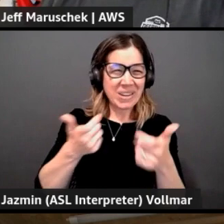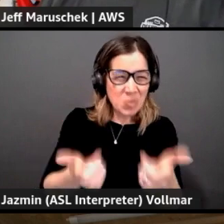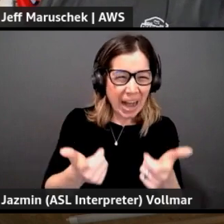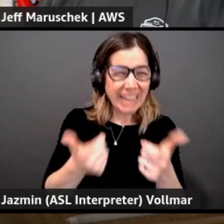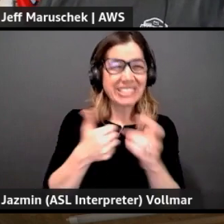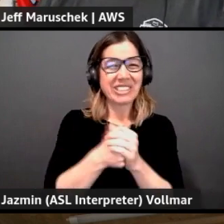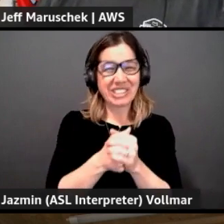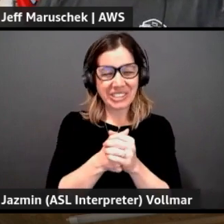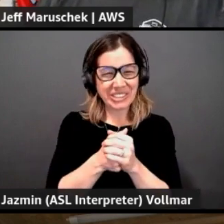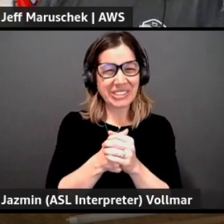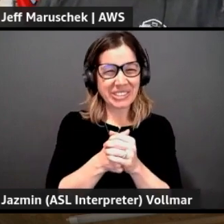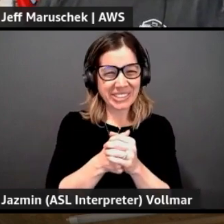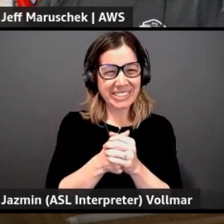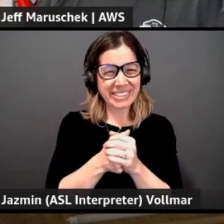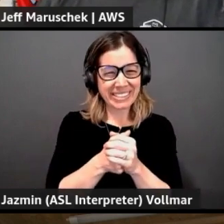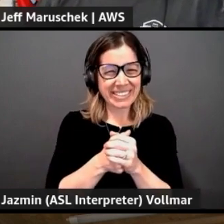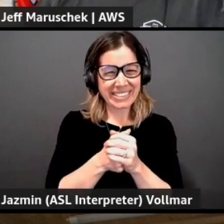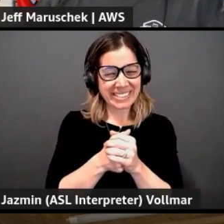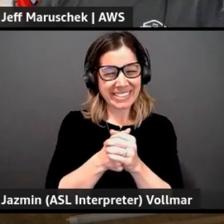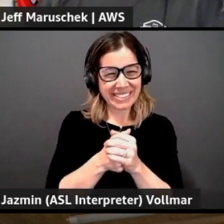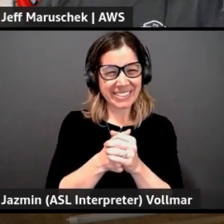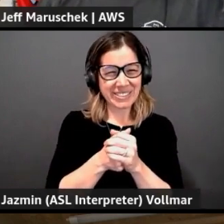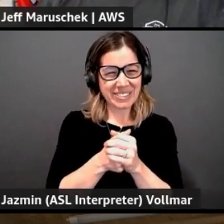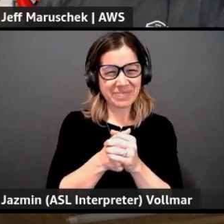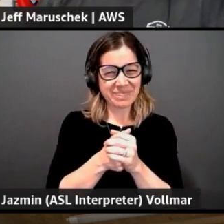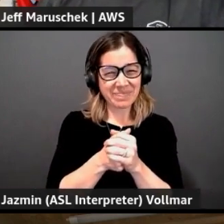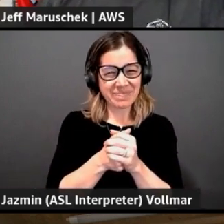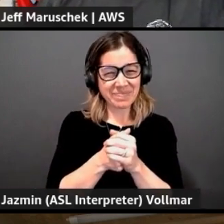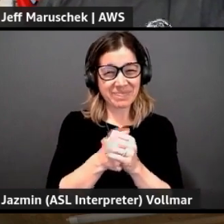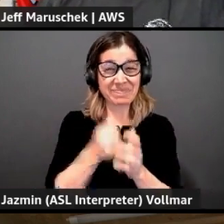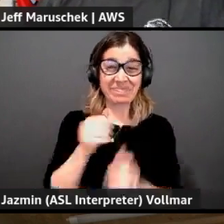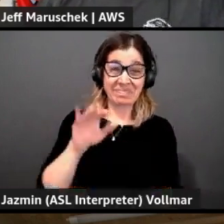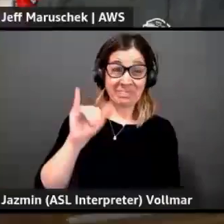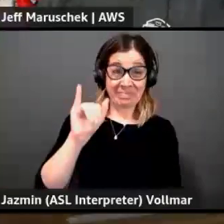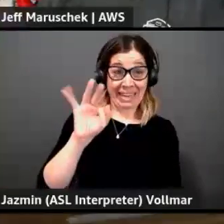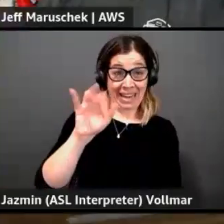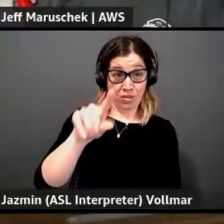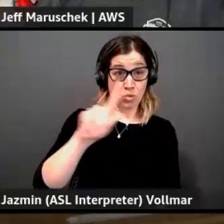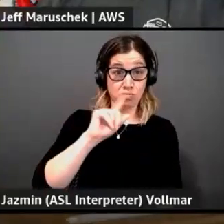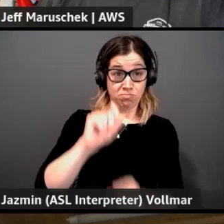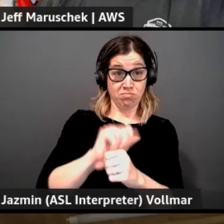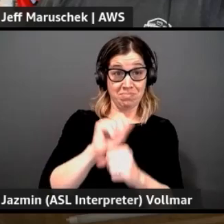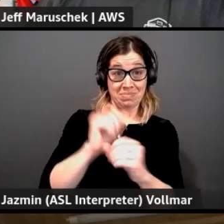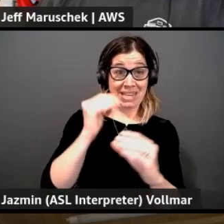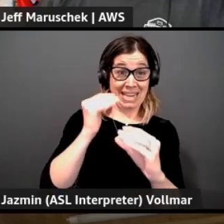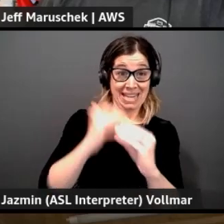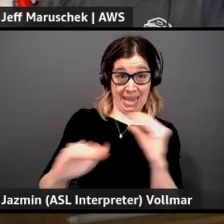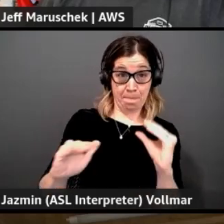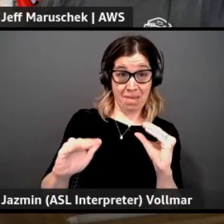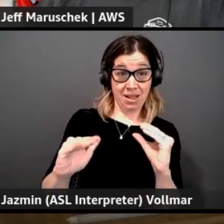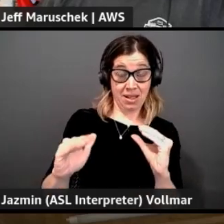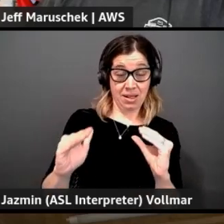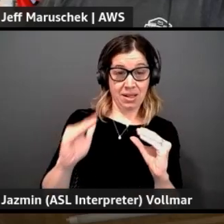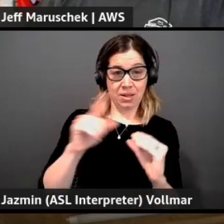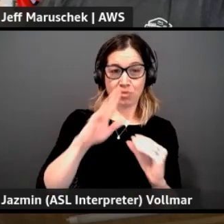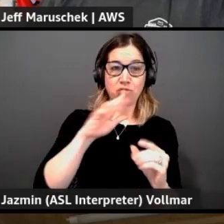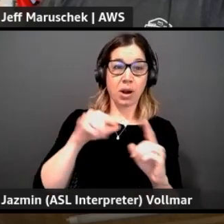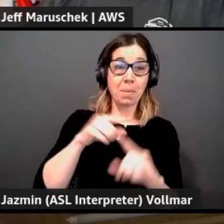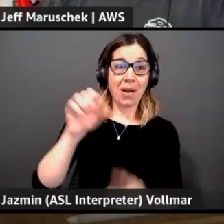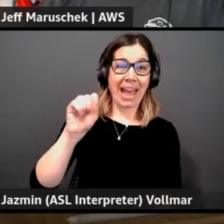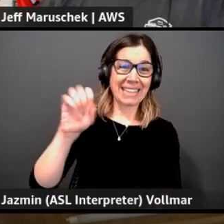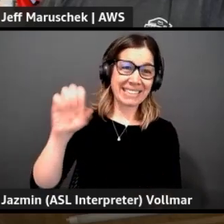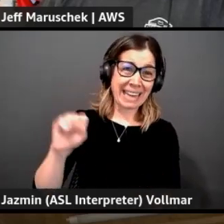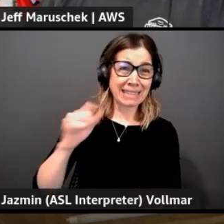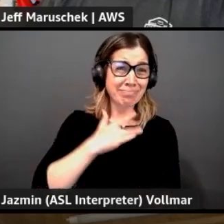And this really is, if you like, if you send email, you talked earlier about SES is an often underlooked